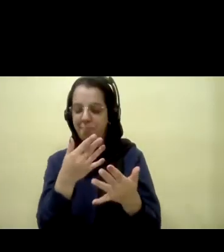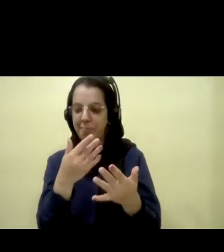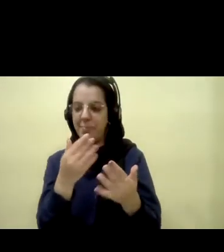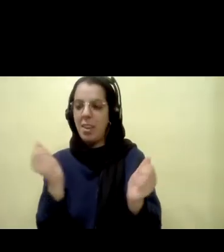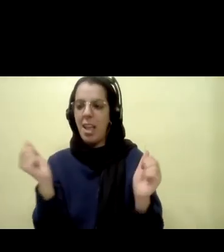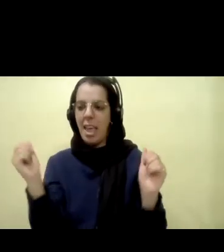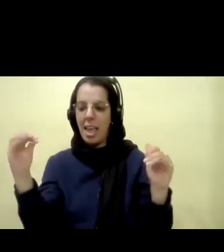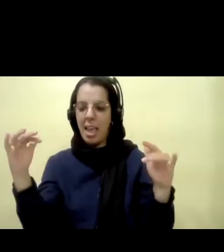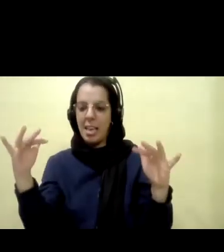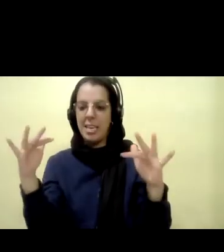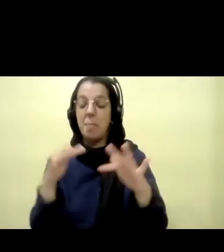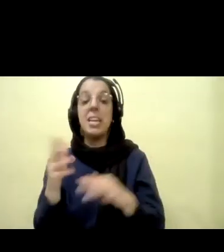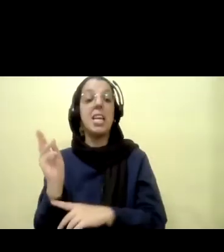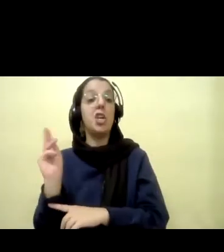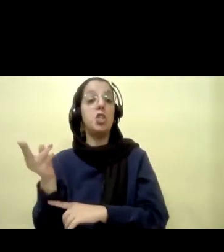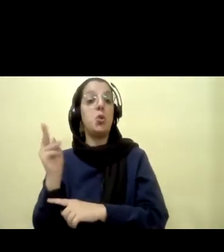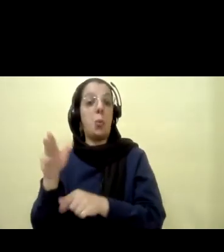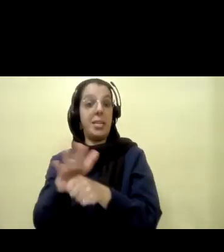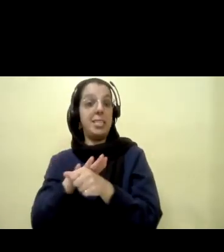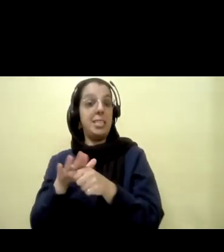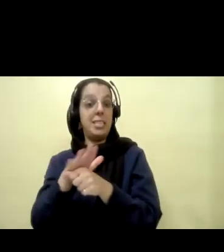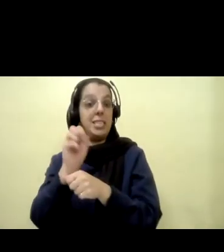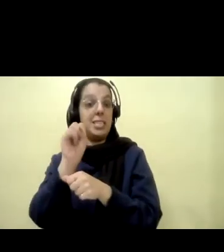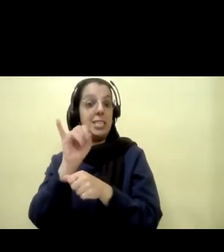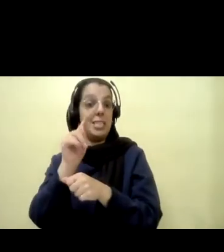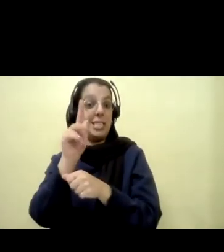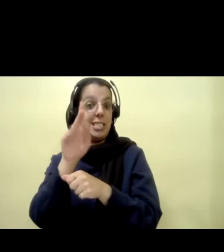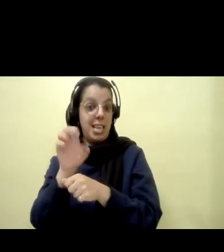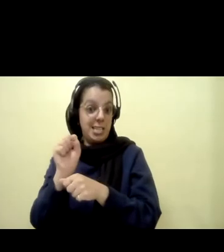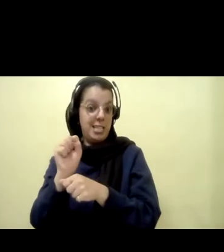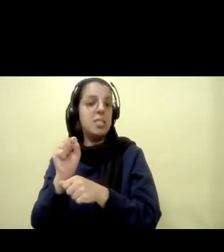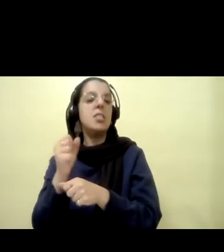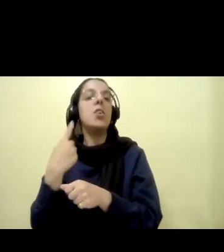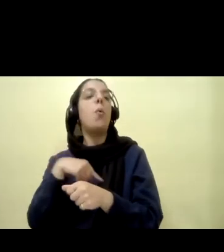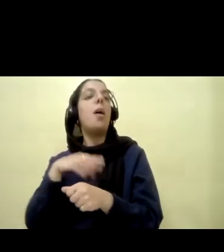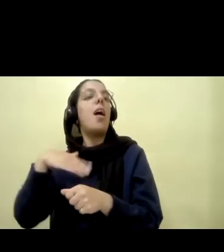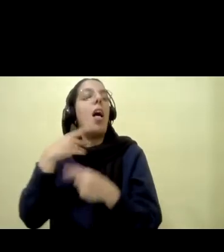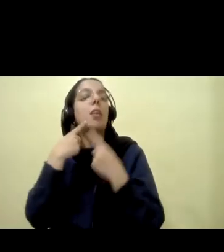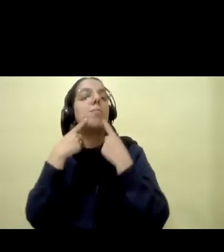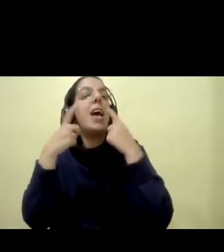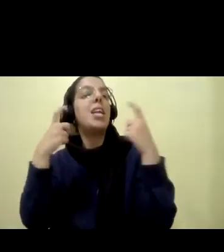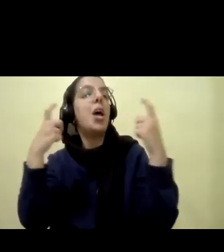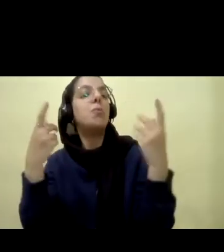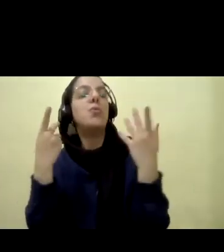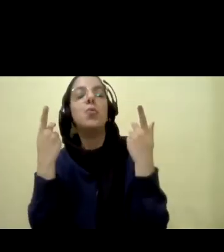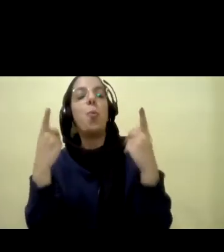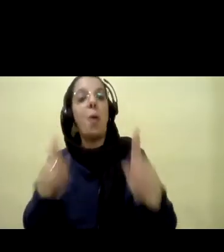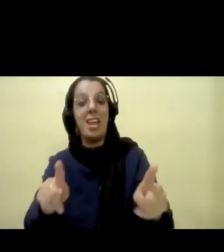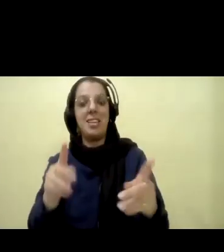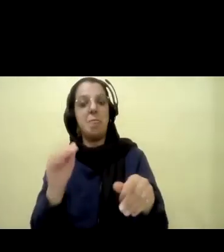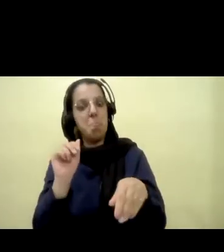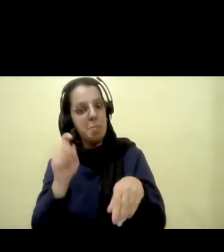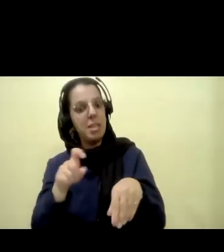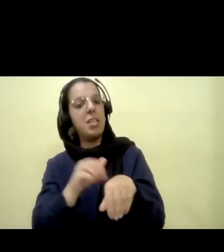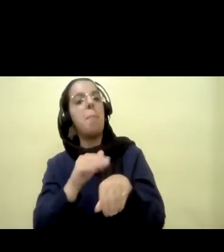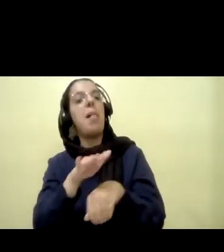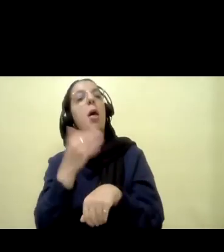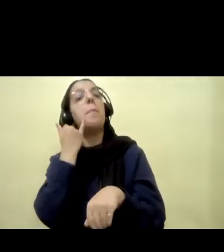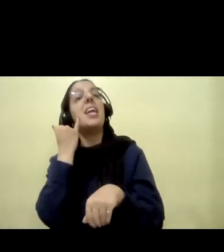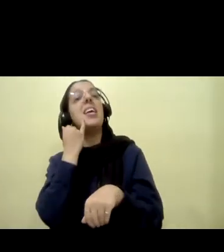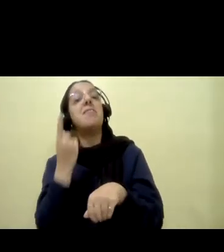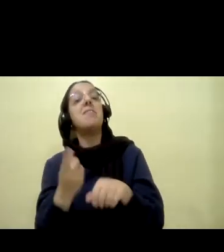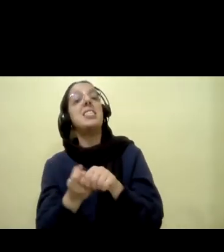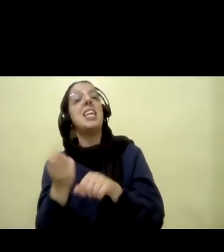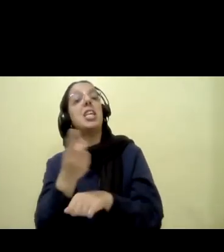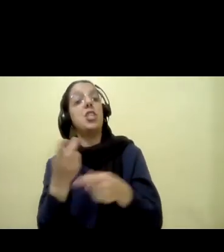Animating Historic Sites. We haven't announced what the next deadline for that will be, but if it is happening next year, it will likely be